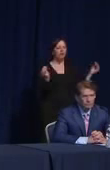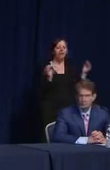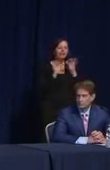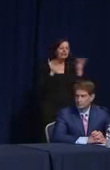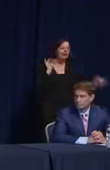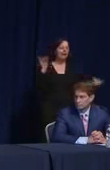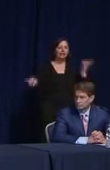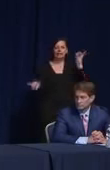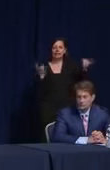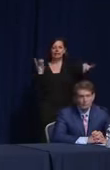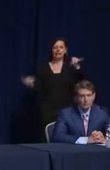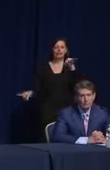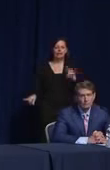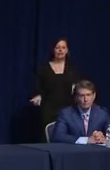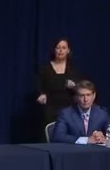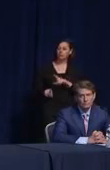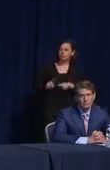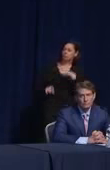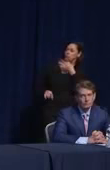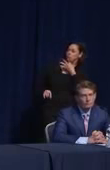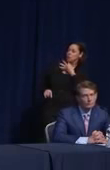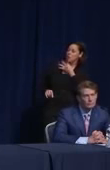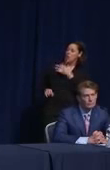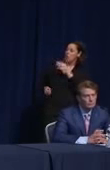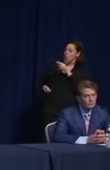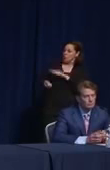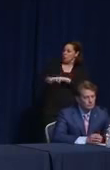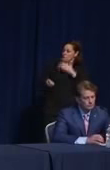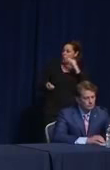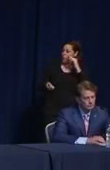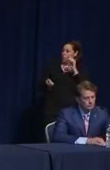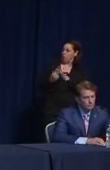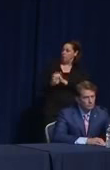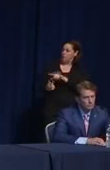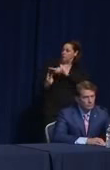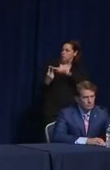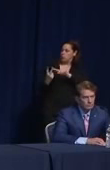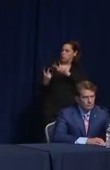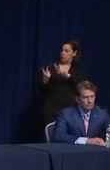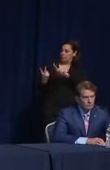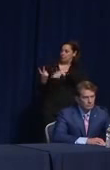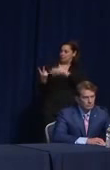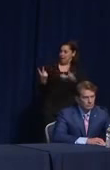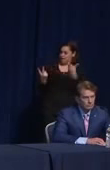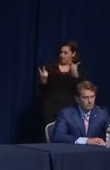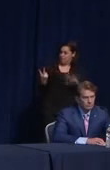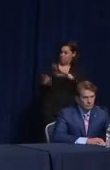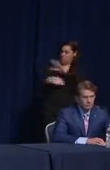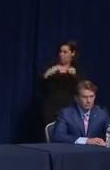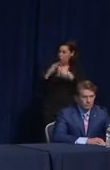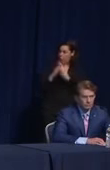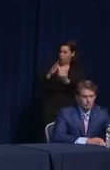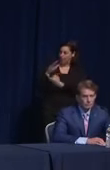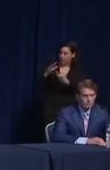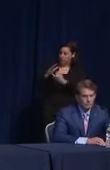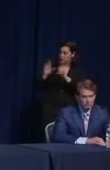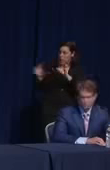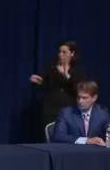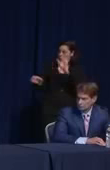2 deaths. Is everybody in self-quarantine? Is everybody being kept away from each other?